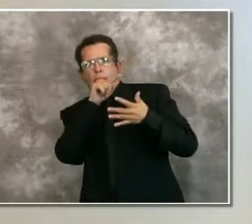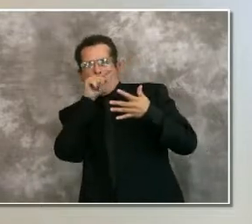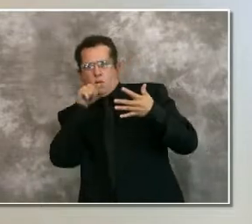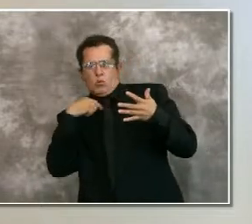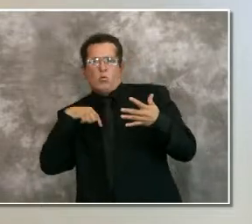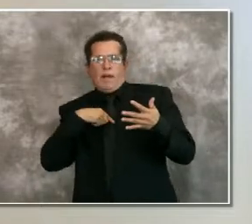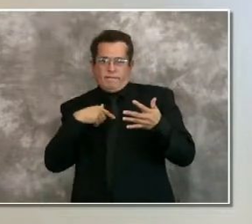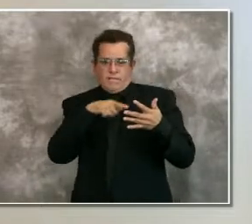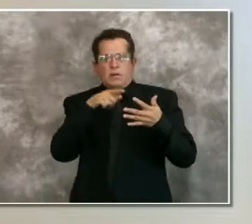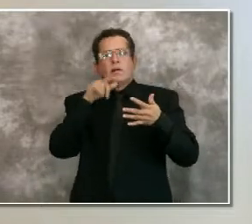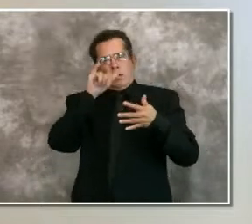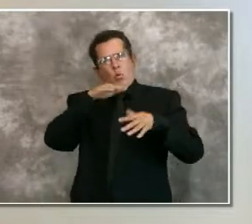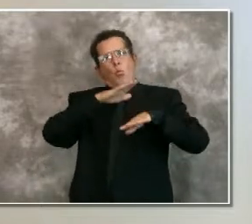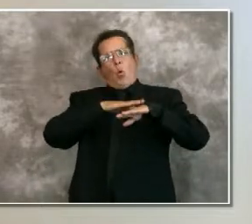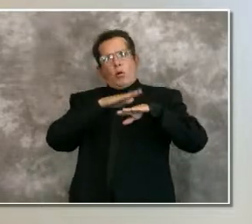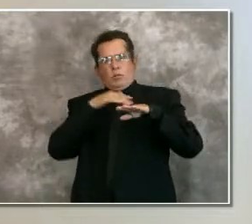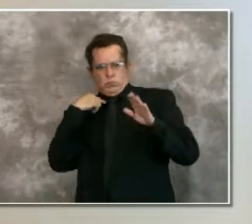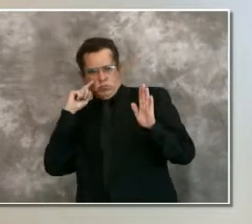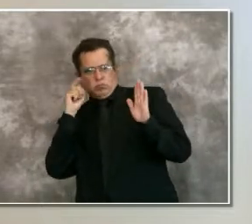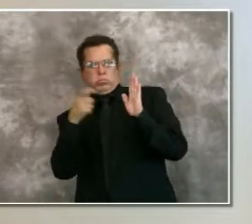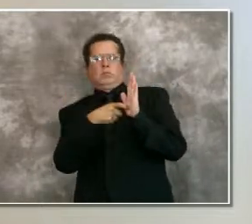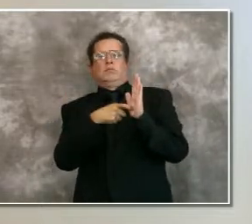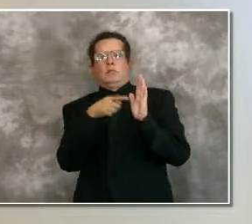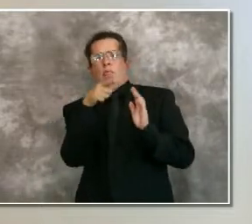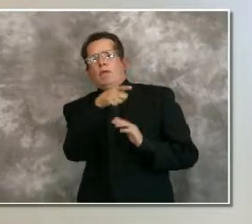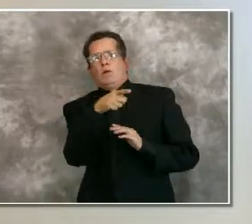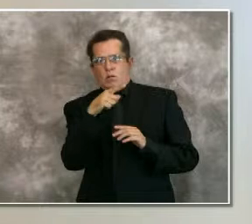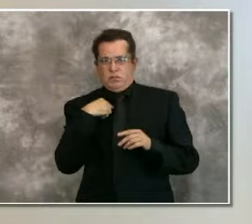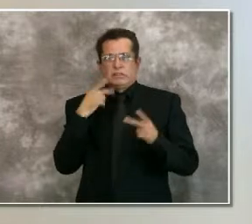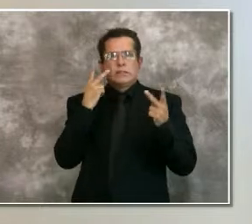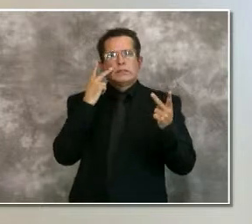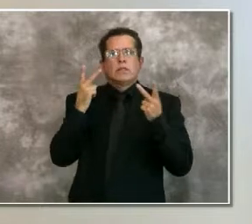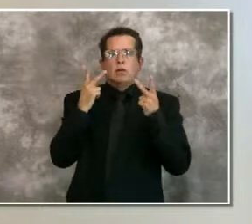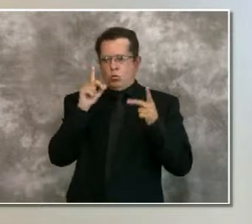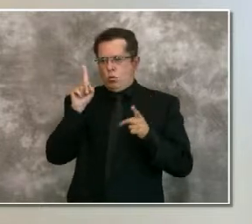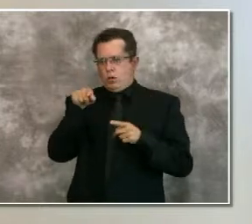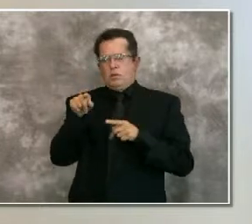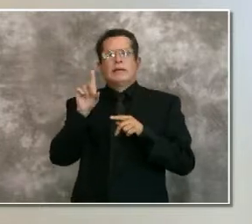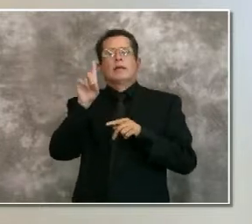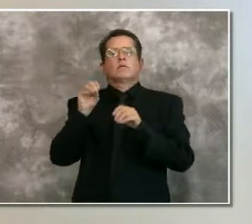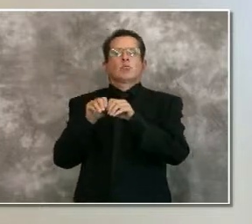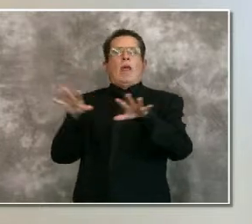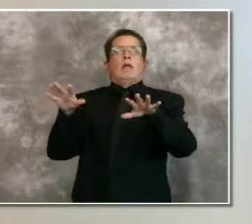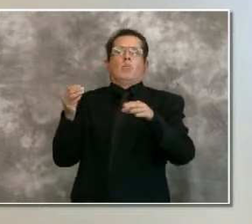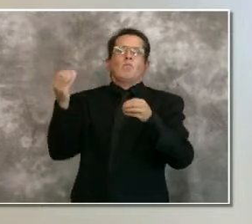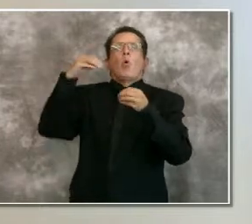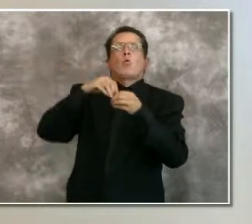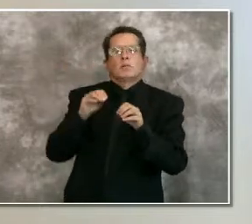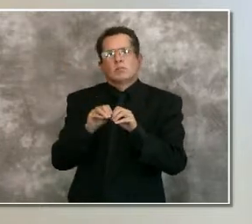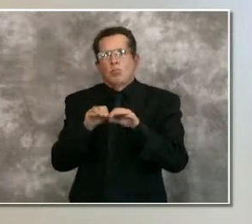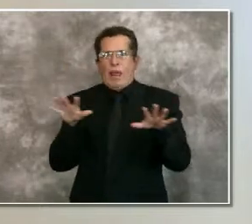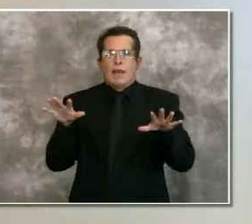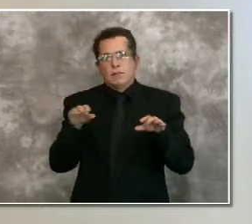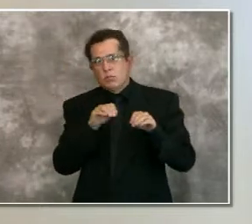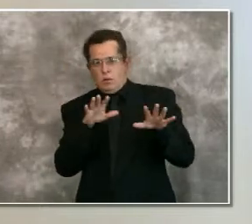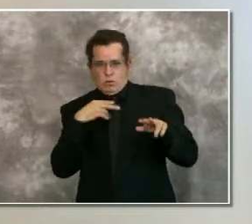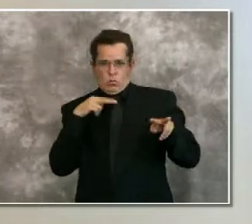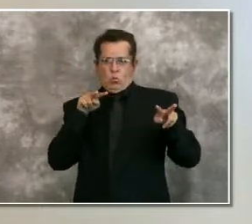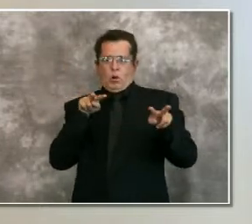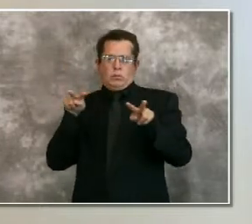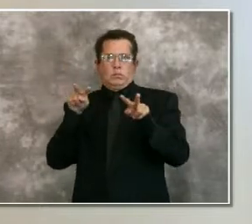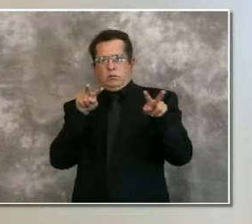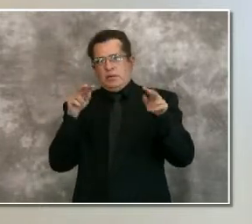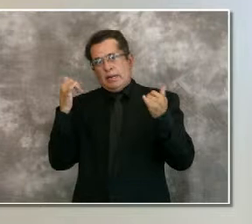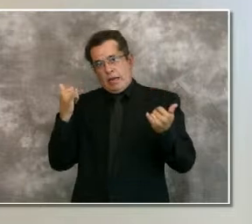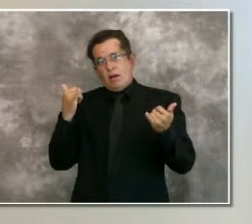triggers are early warning indicators that we are seeing increased or significant spread. As you are all aware, we have now